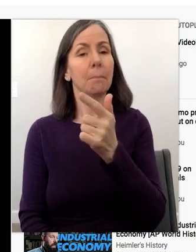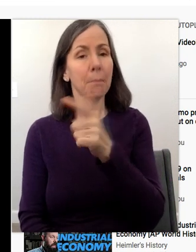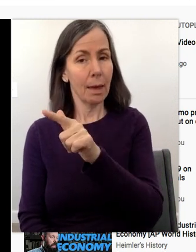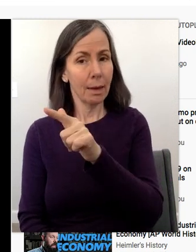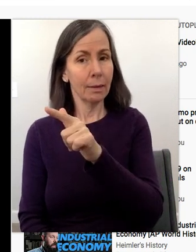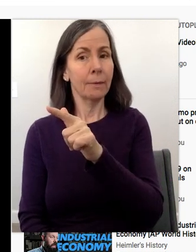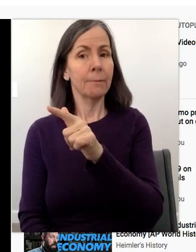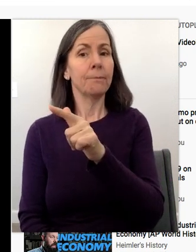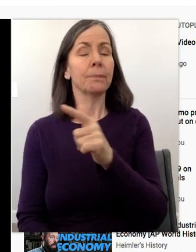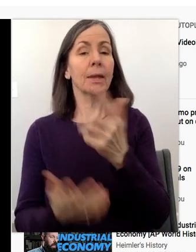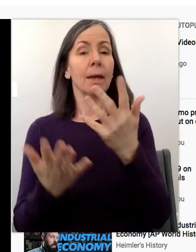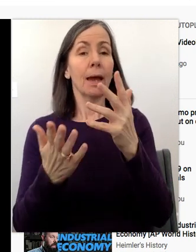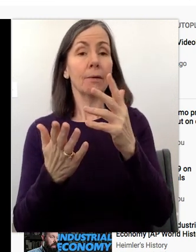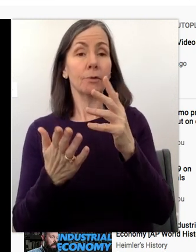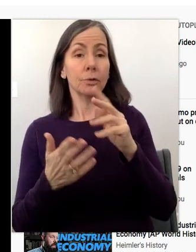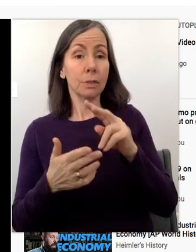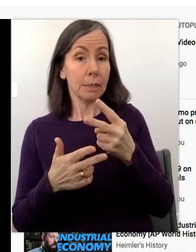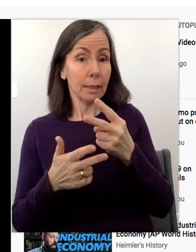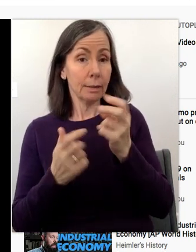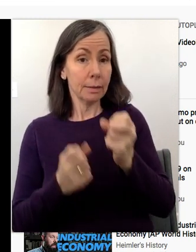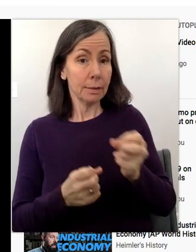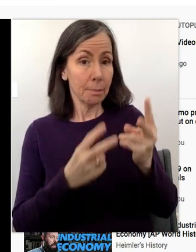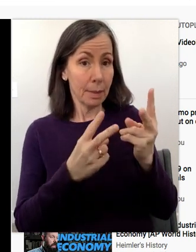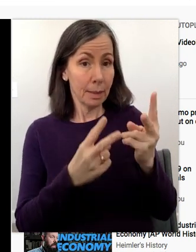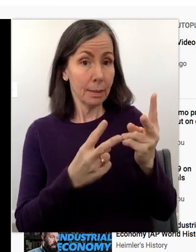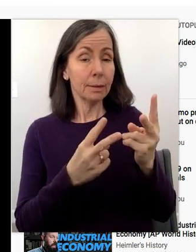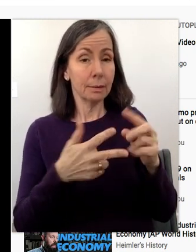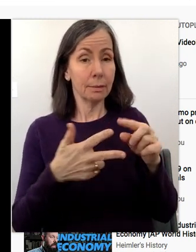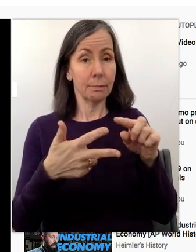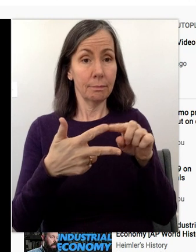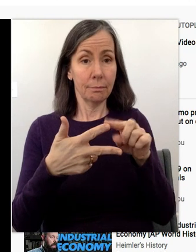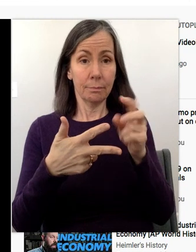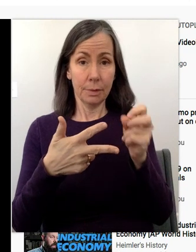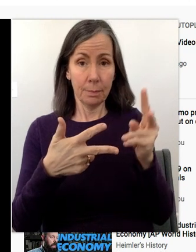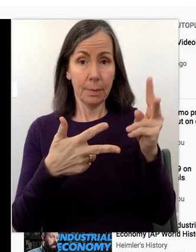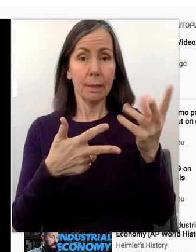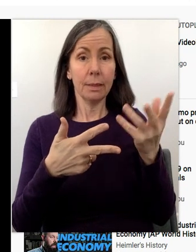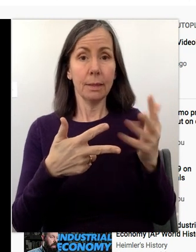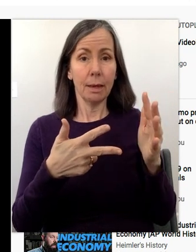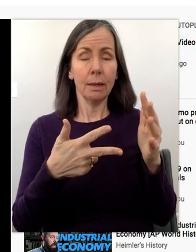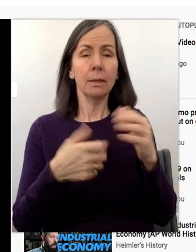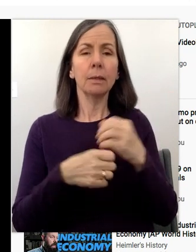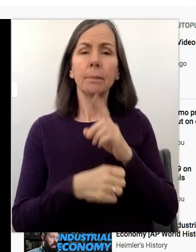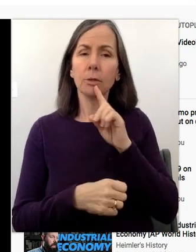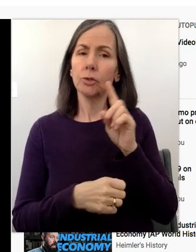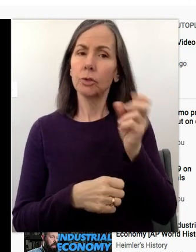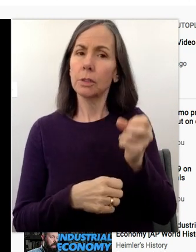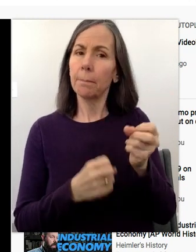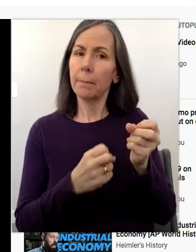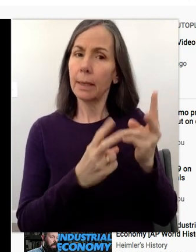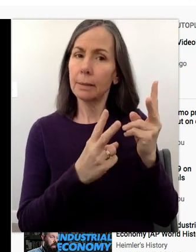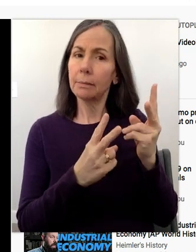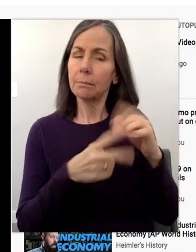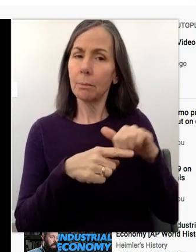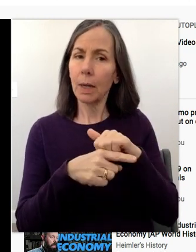After you've submitted this, so make sure you submit your practice.